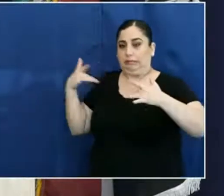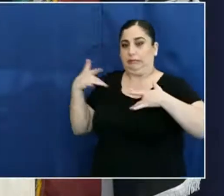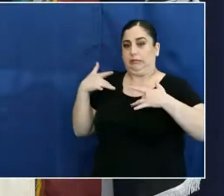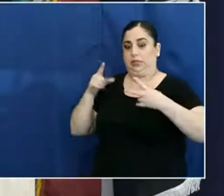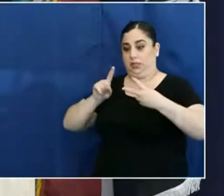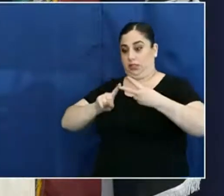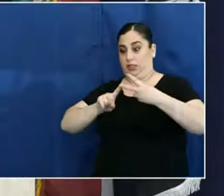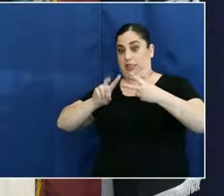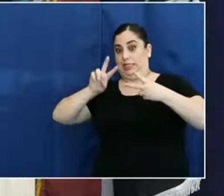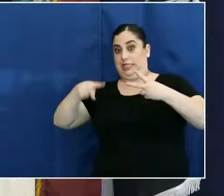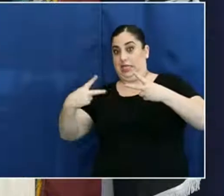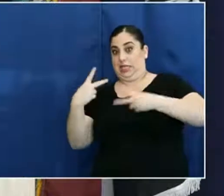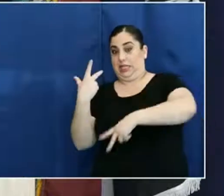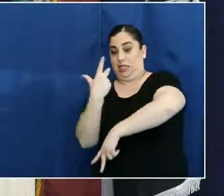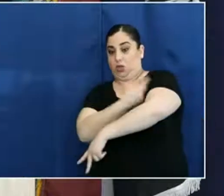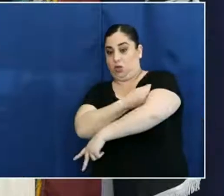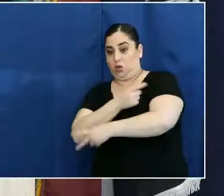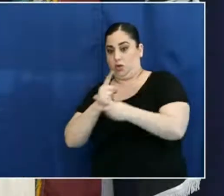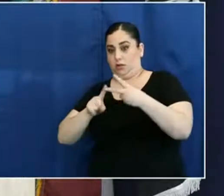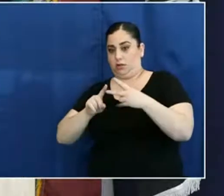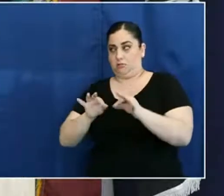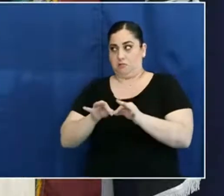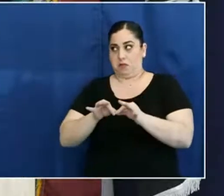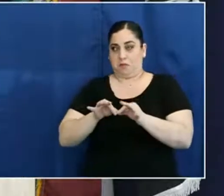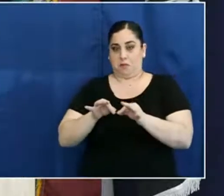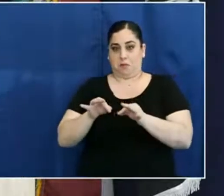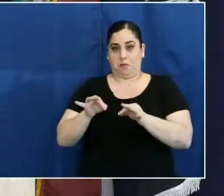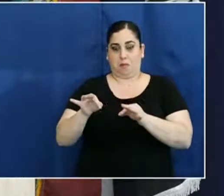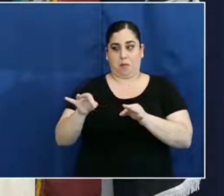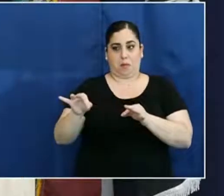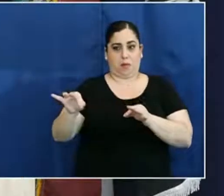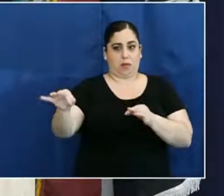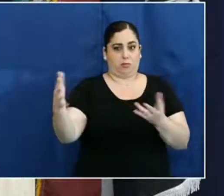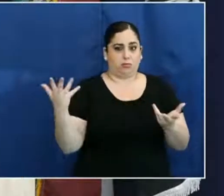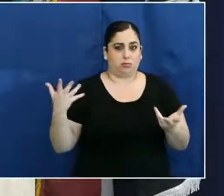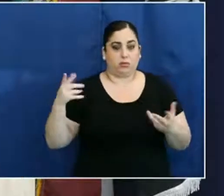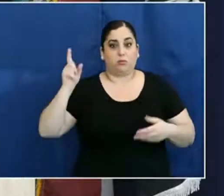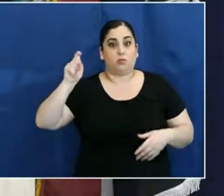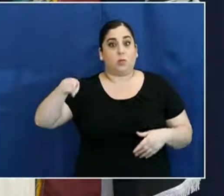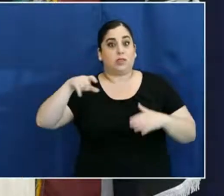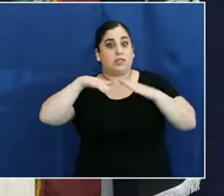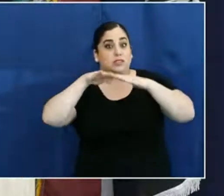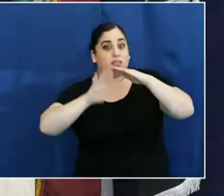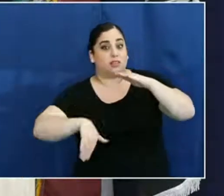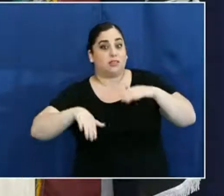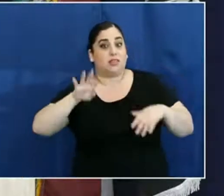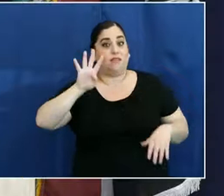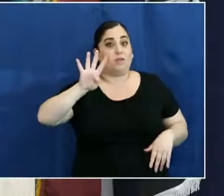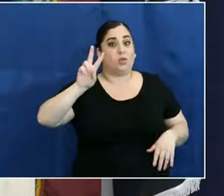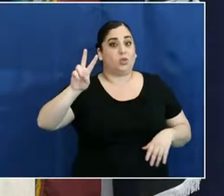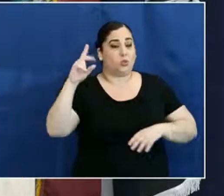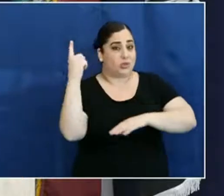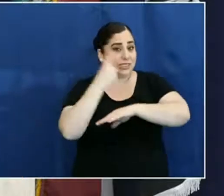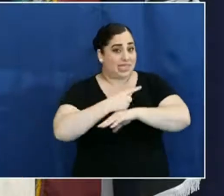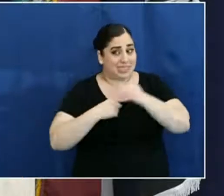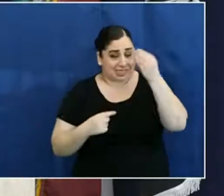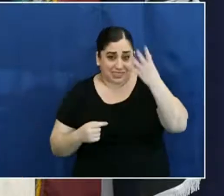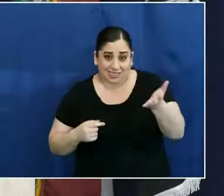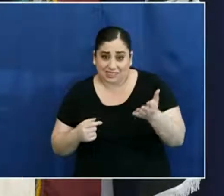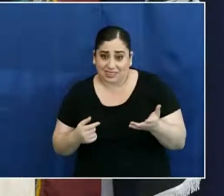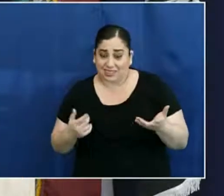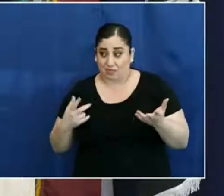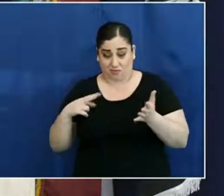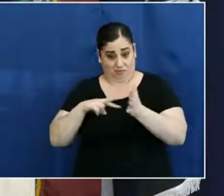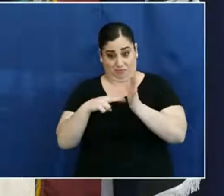second dose on time or actually ended up going beyond that 42-day window? I don't, Brandon. We could check